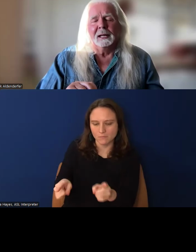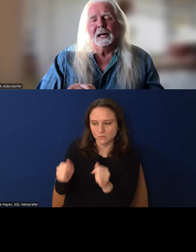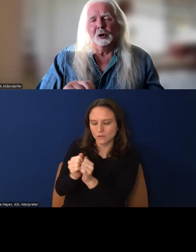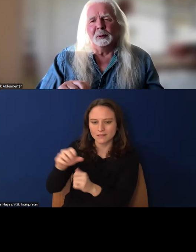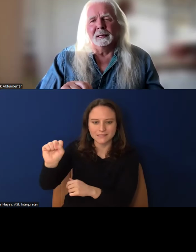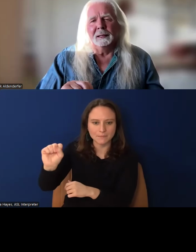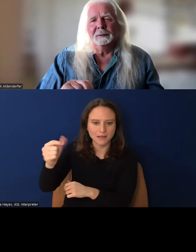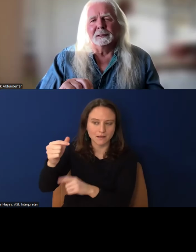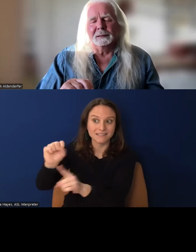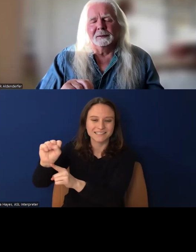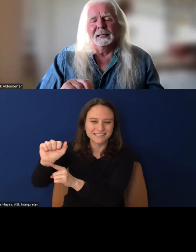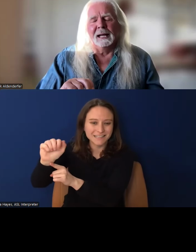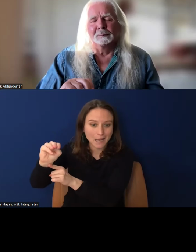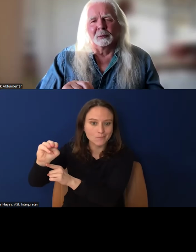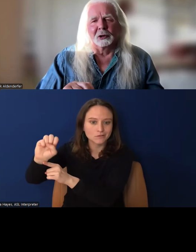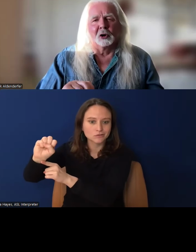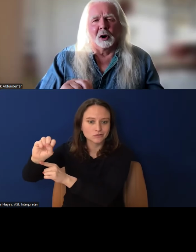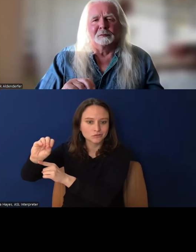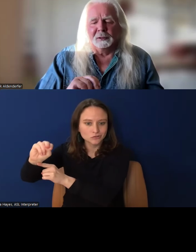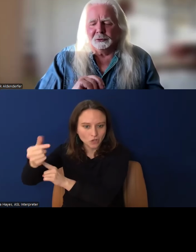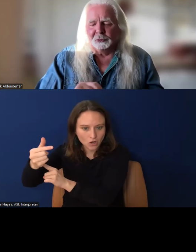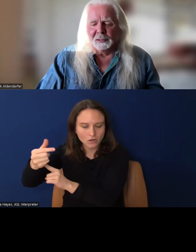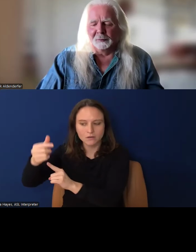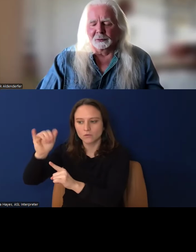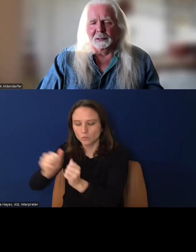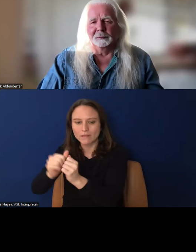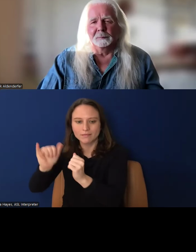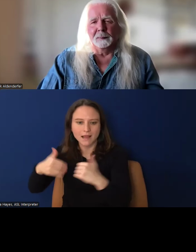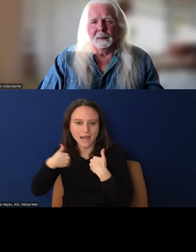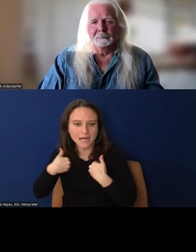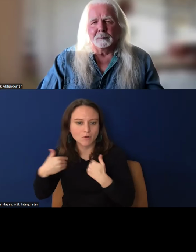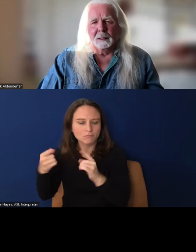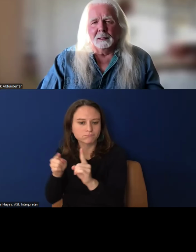protector helping the emperor go off into the afterlife.